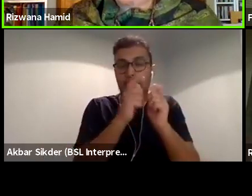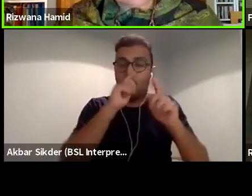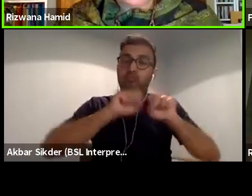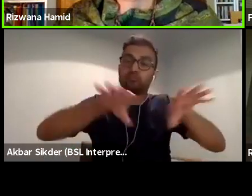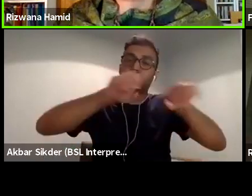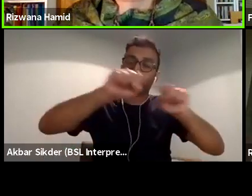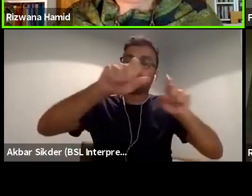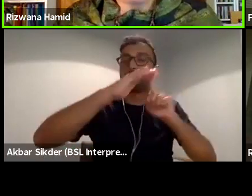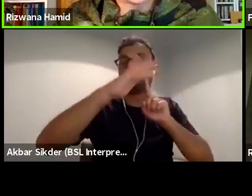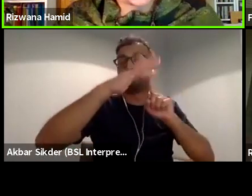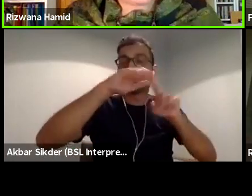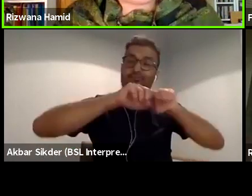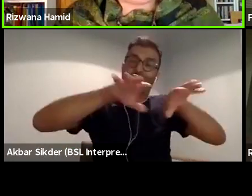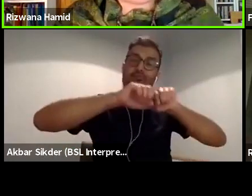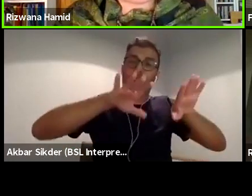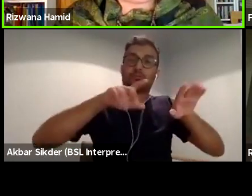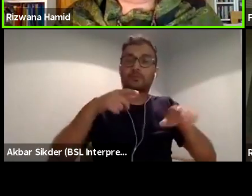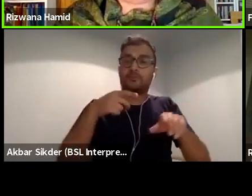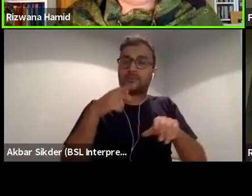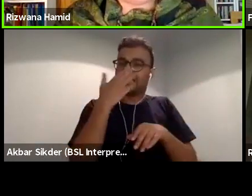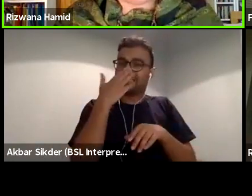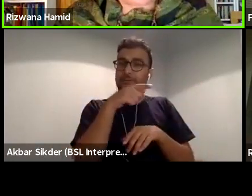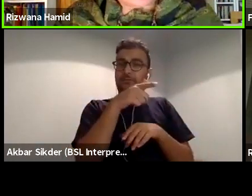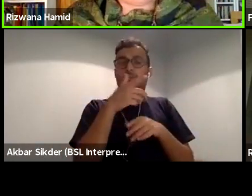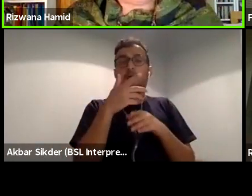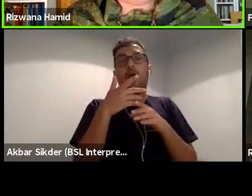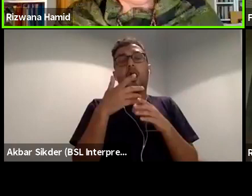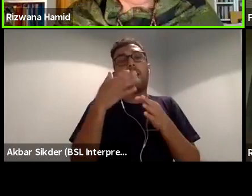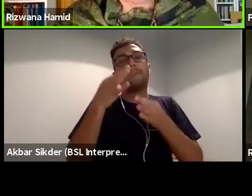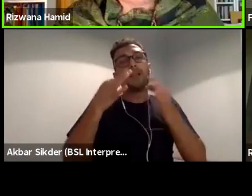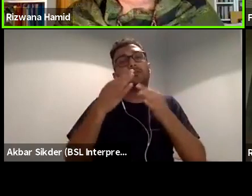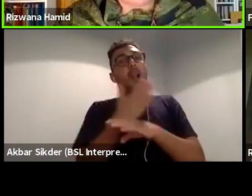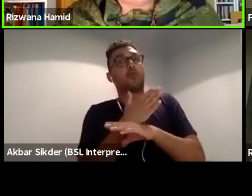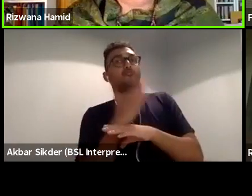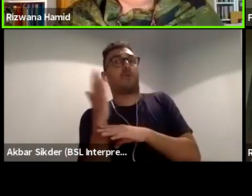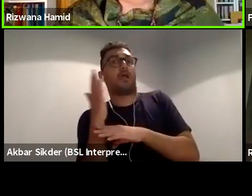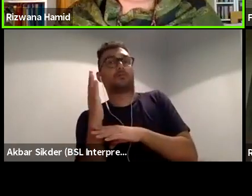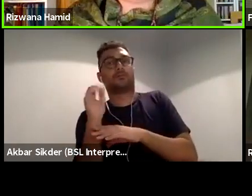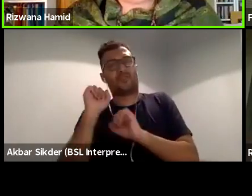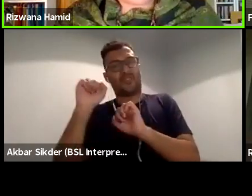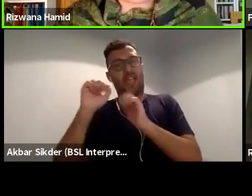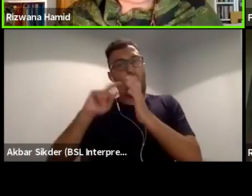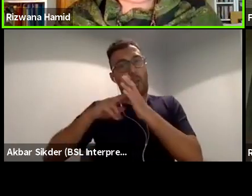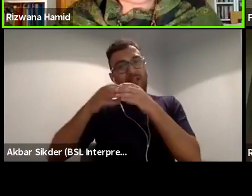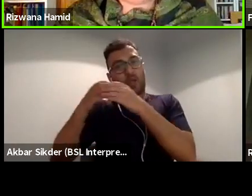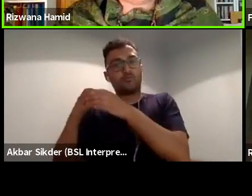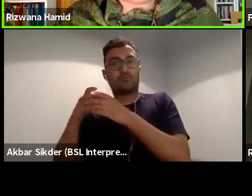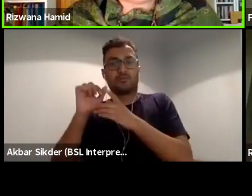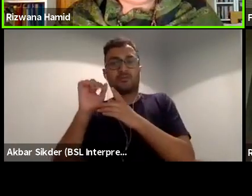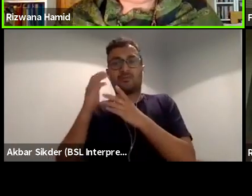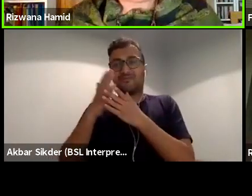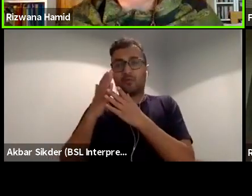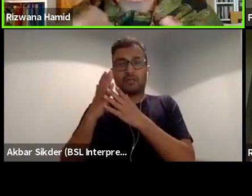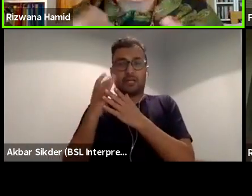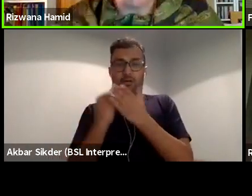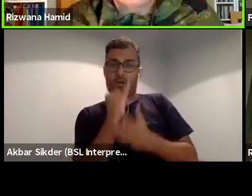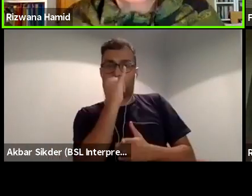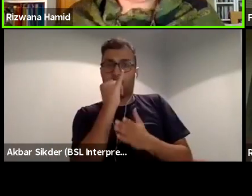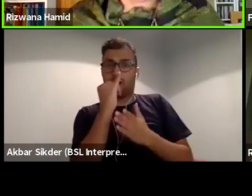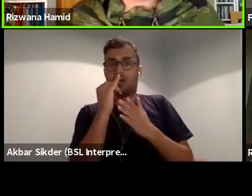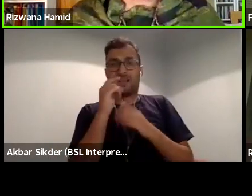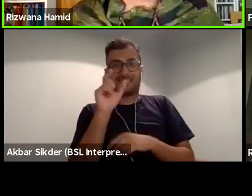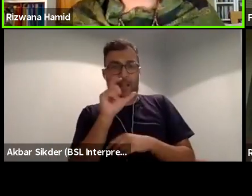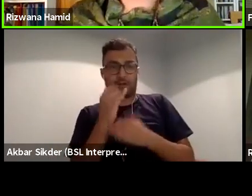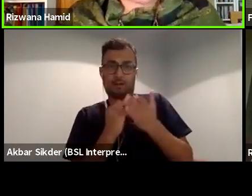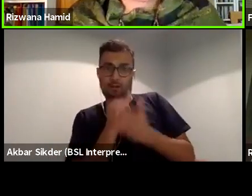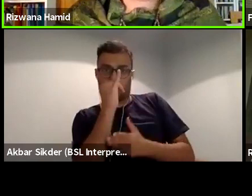the far right or organizations that, have far right views and are very anti-Islamic, and yet they were being